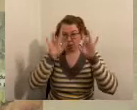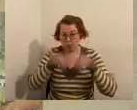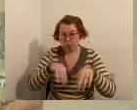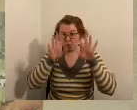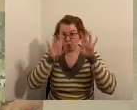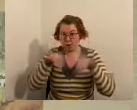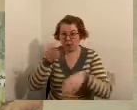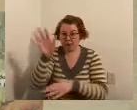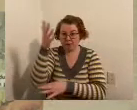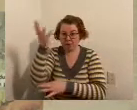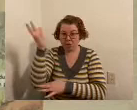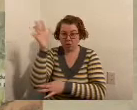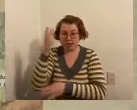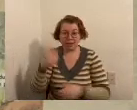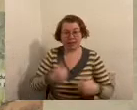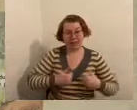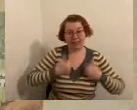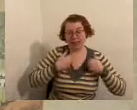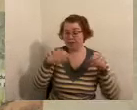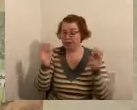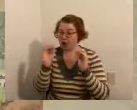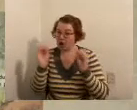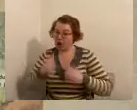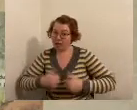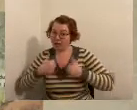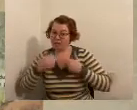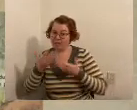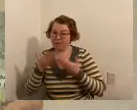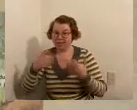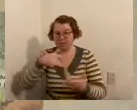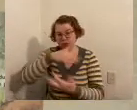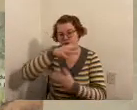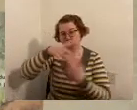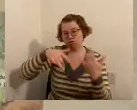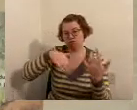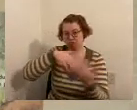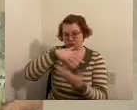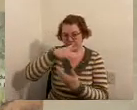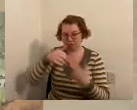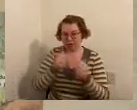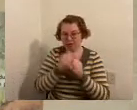living and non-living things that interact with each other.